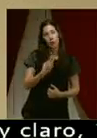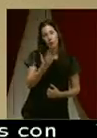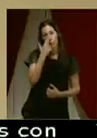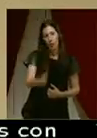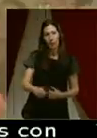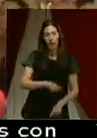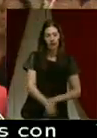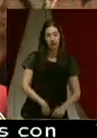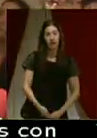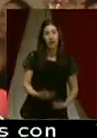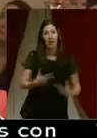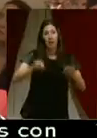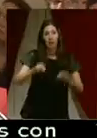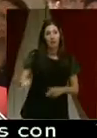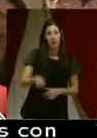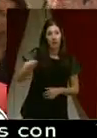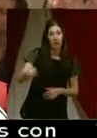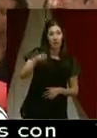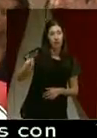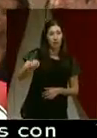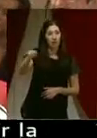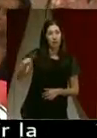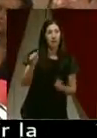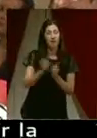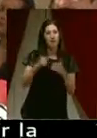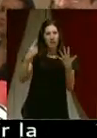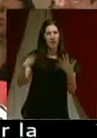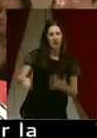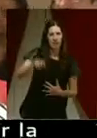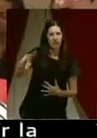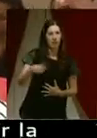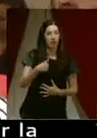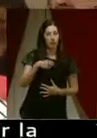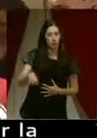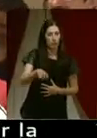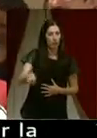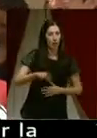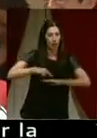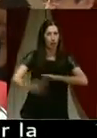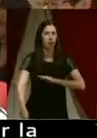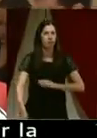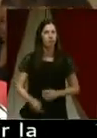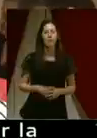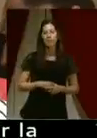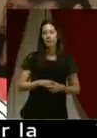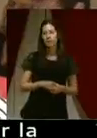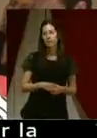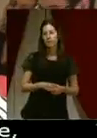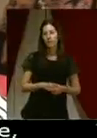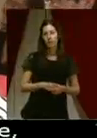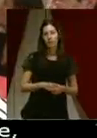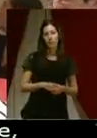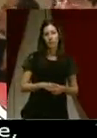why don't you tie both of your shoes laces, and when you finish jumping up 26 steps that I